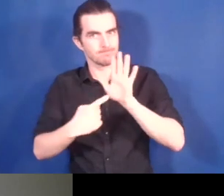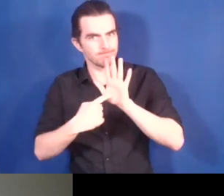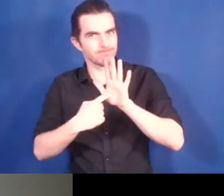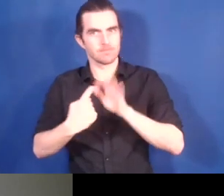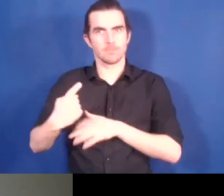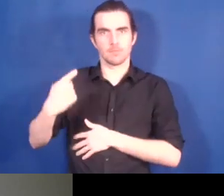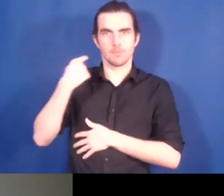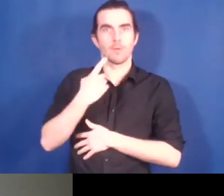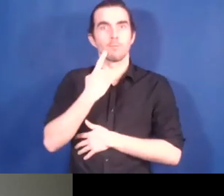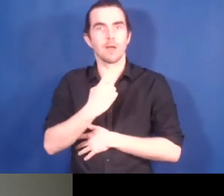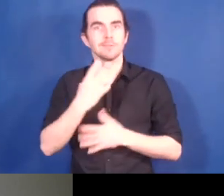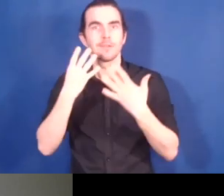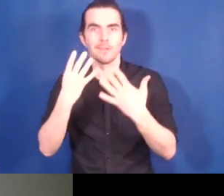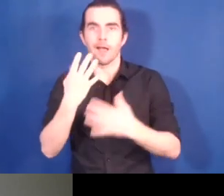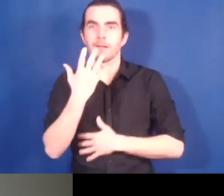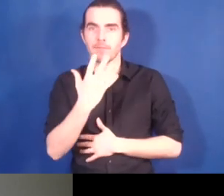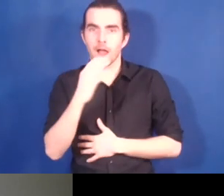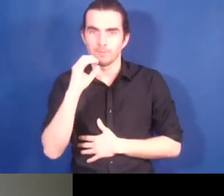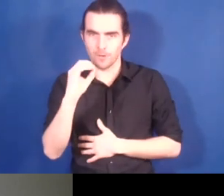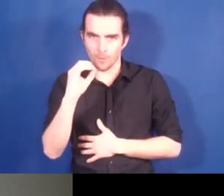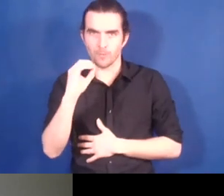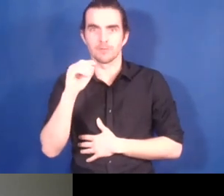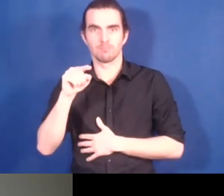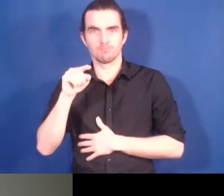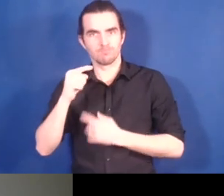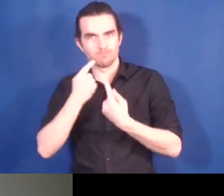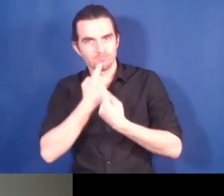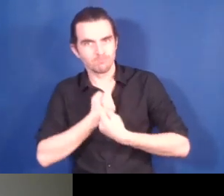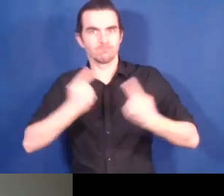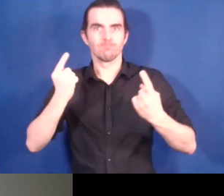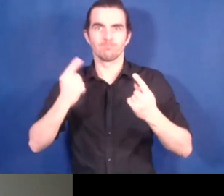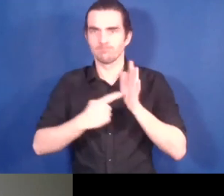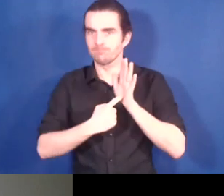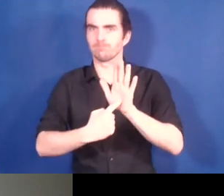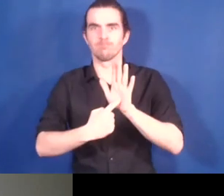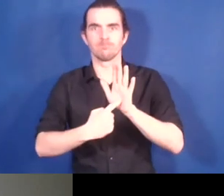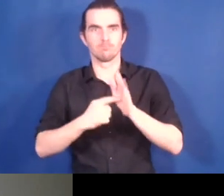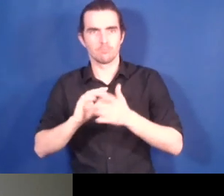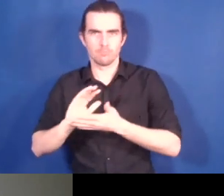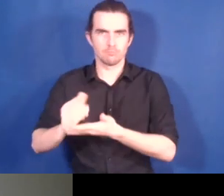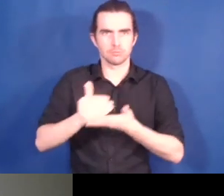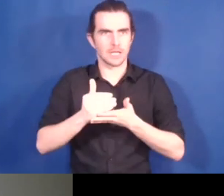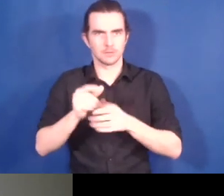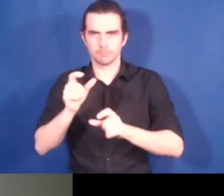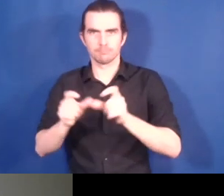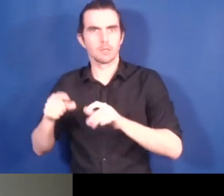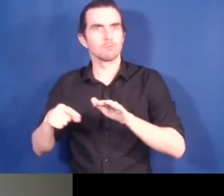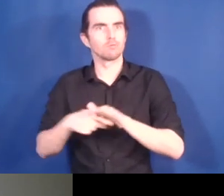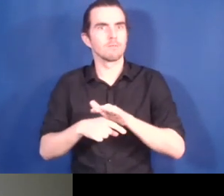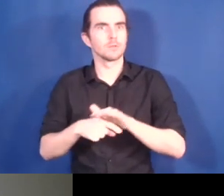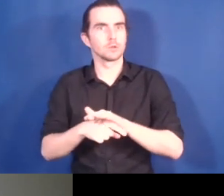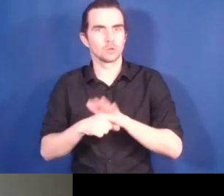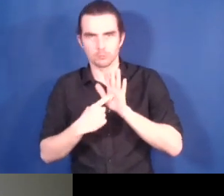persons. It includes internally displaced persons. But the Global Compact on Refugees, while not including